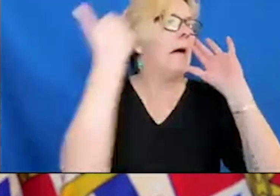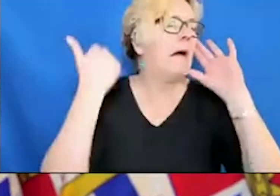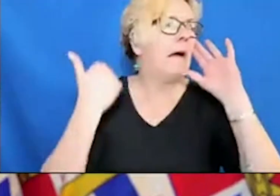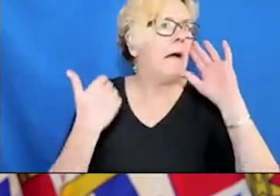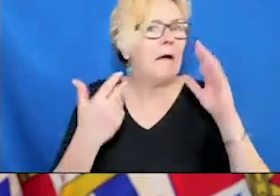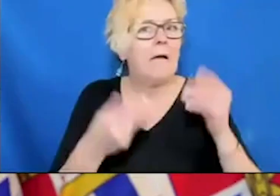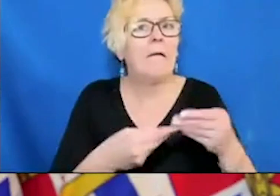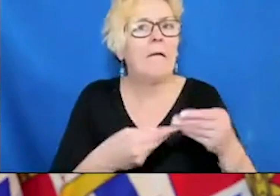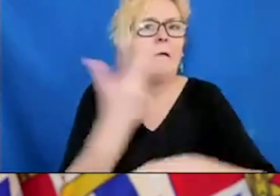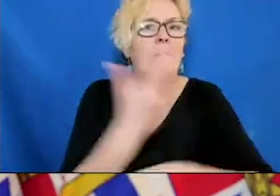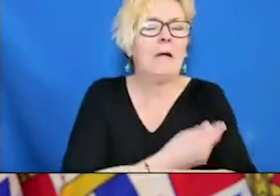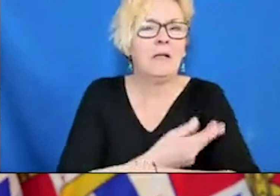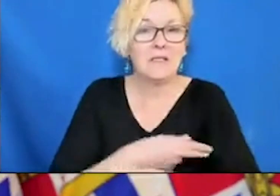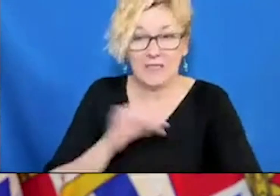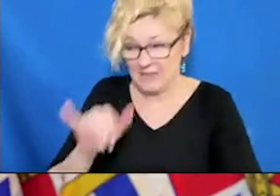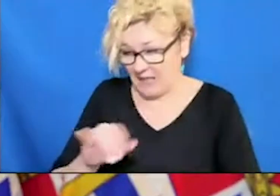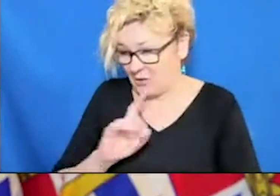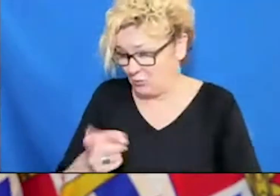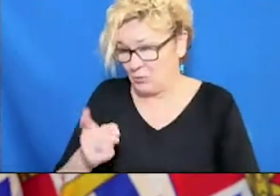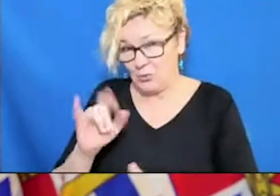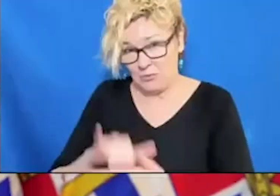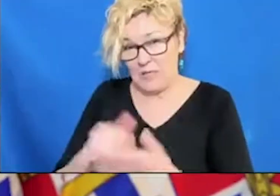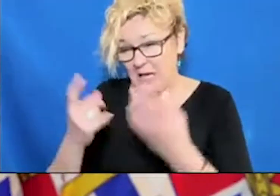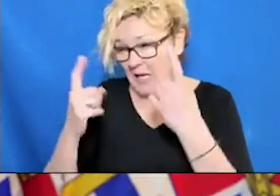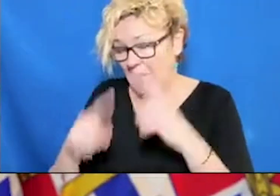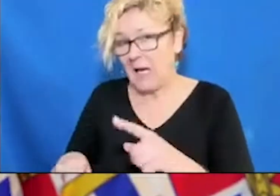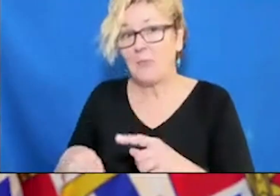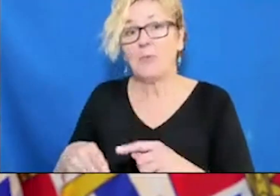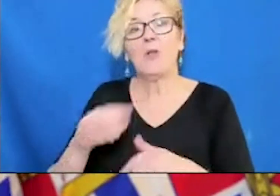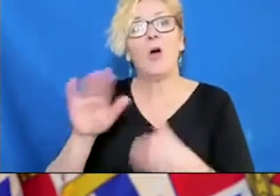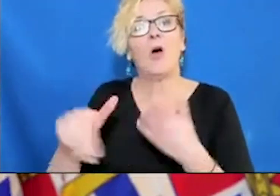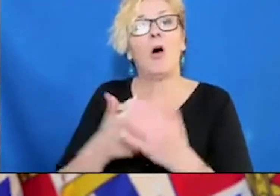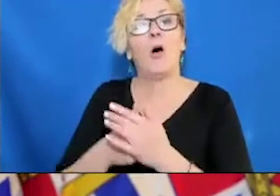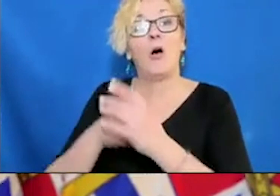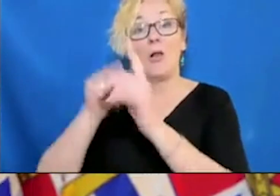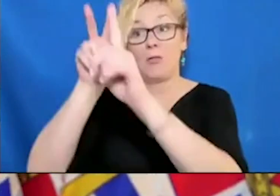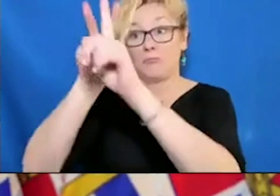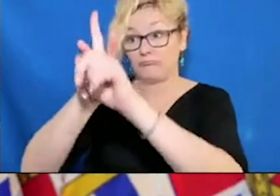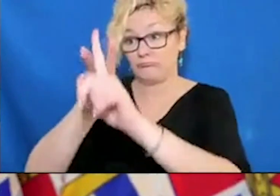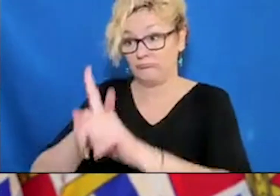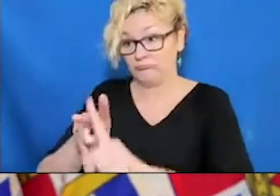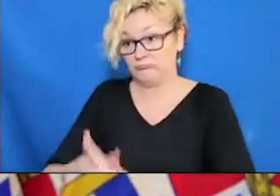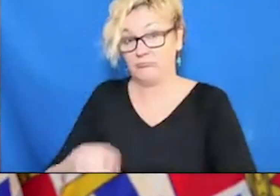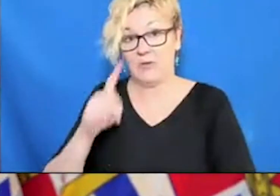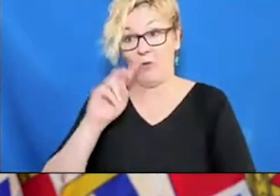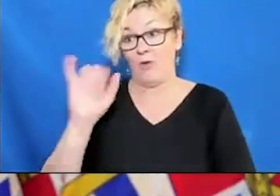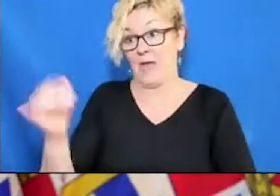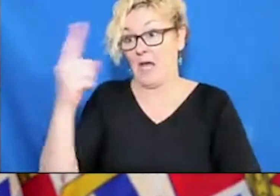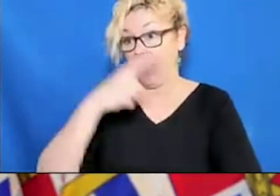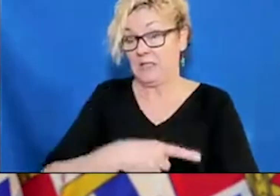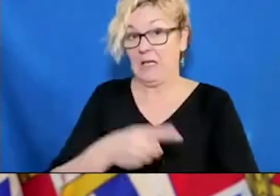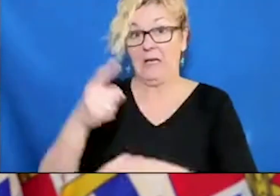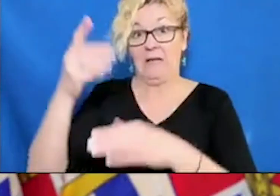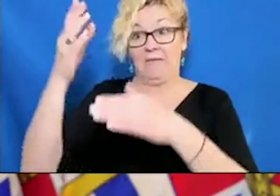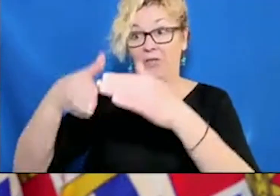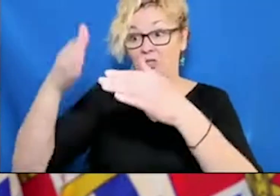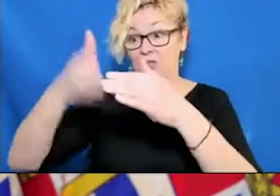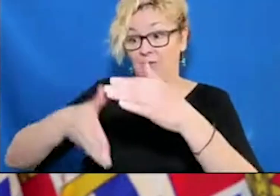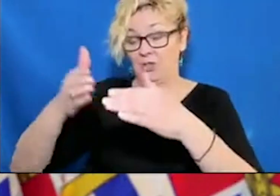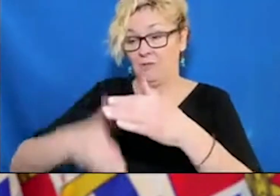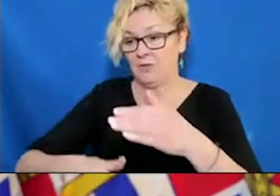for, the circumstance where there are doses left at the end of the day and people have gone through their appointments? Or is there a list